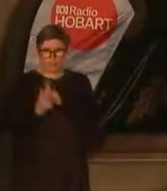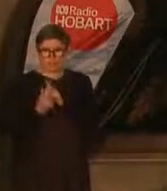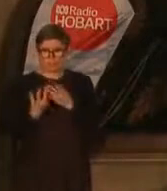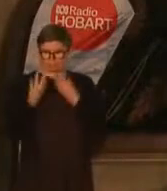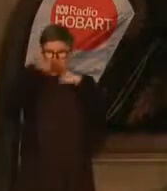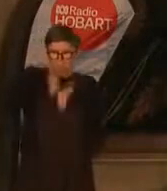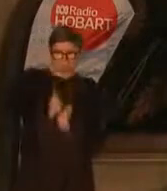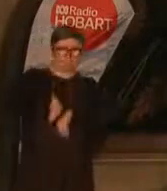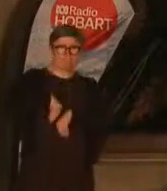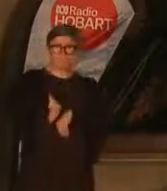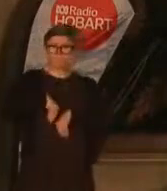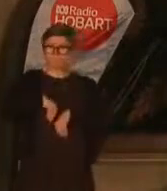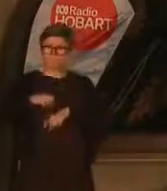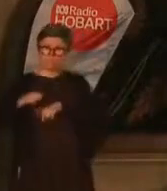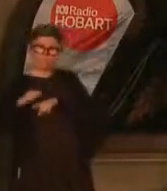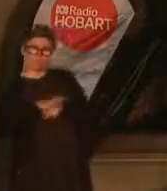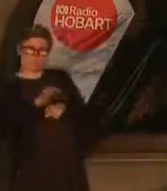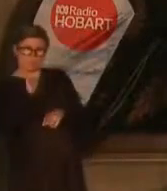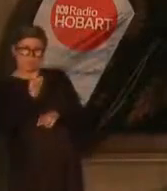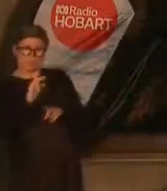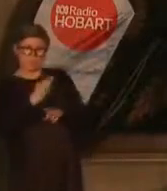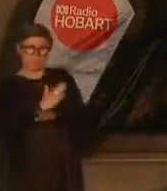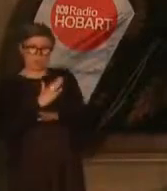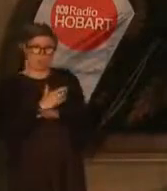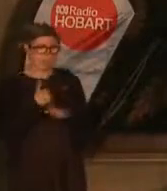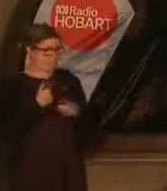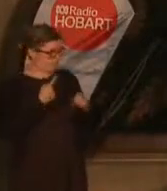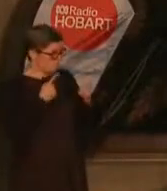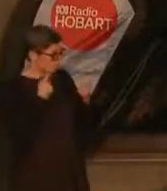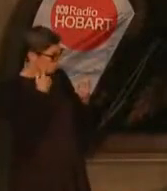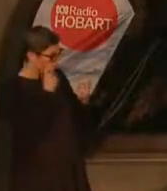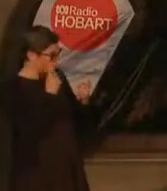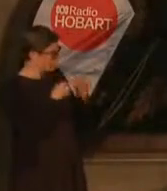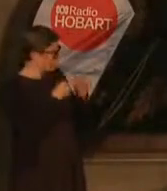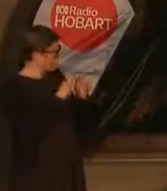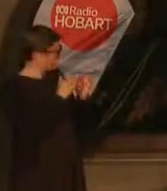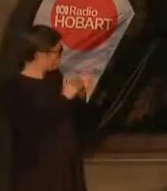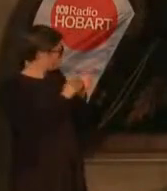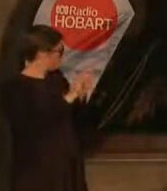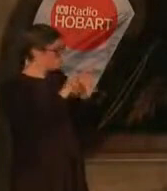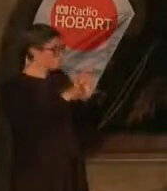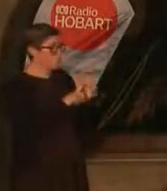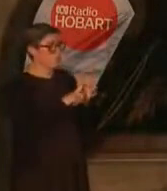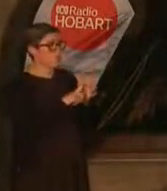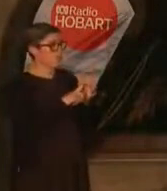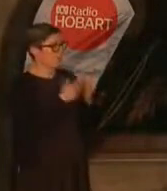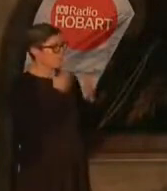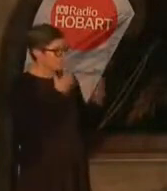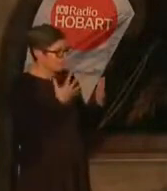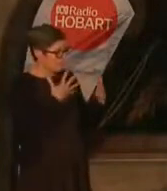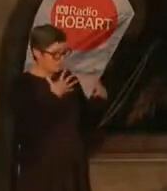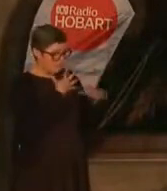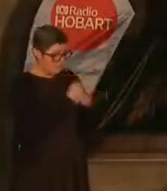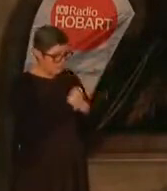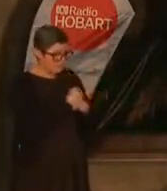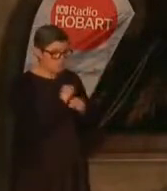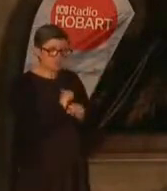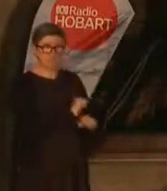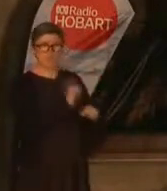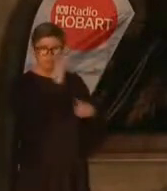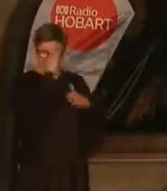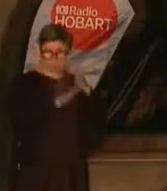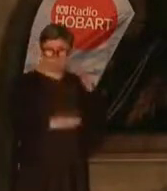understandings. And I was just wondering if, Zoe, you could first sort of give an overview of your unique experience working